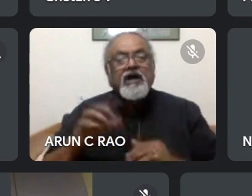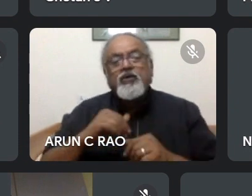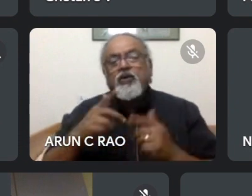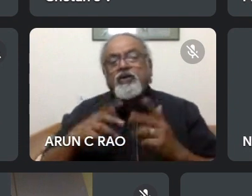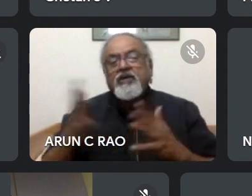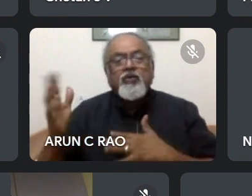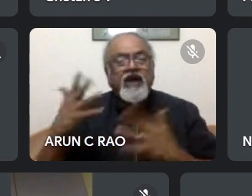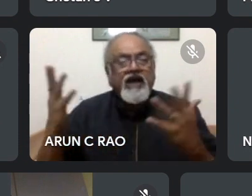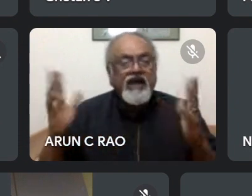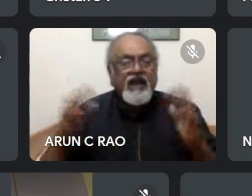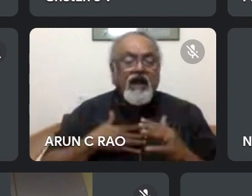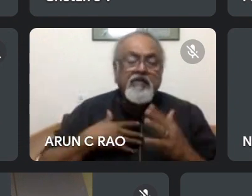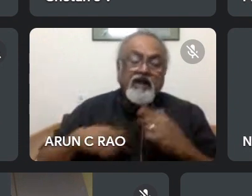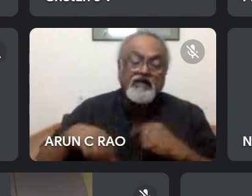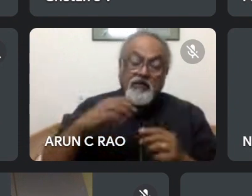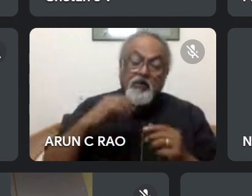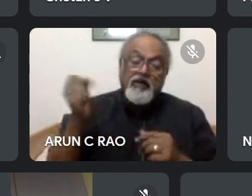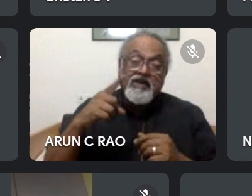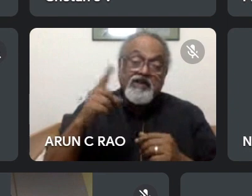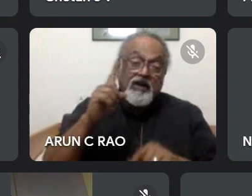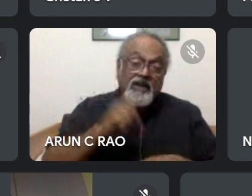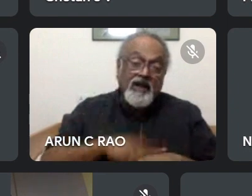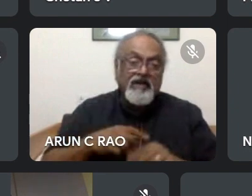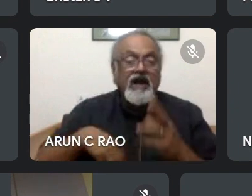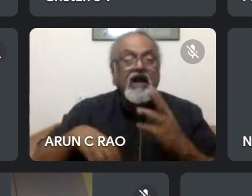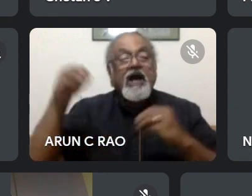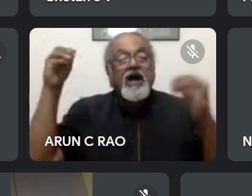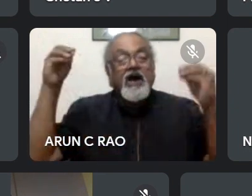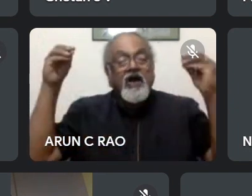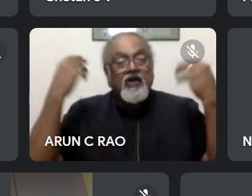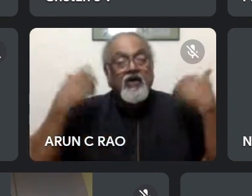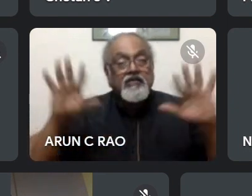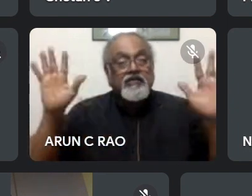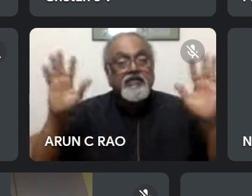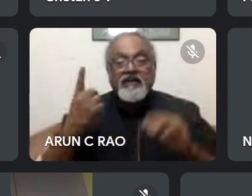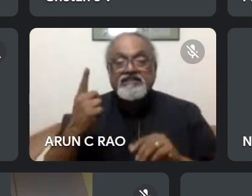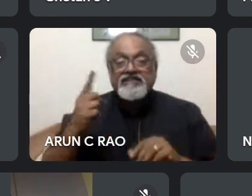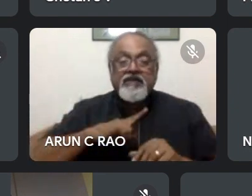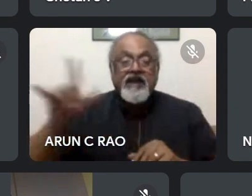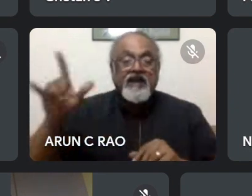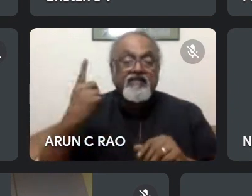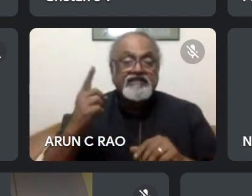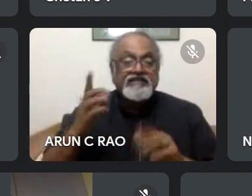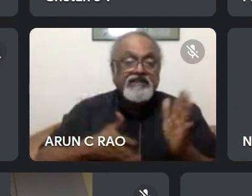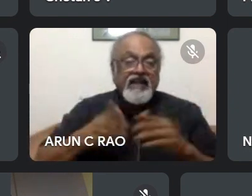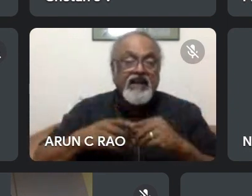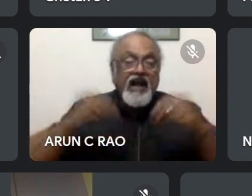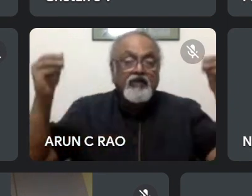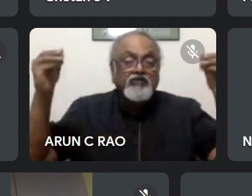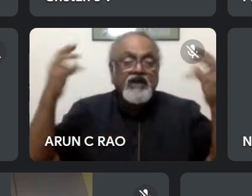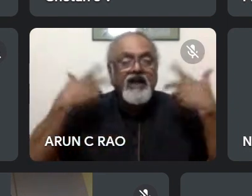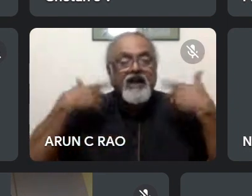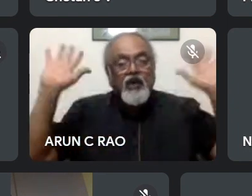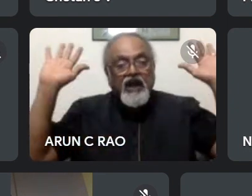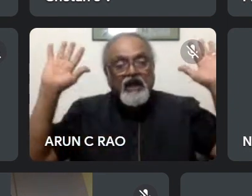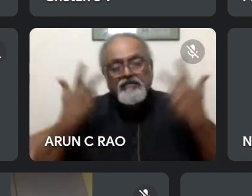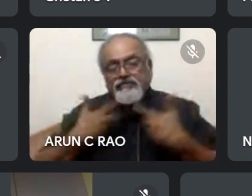the planes, whatever plane app is there. I just get the first flight or the first train out to wherever that